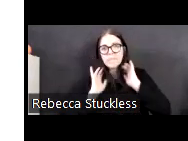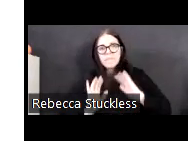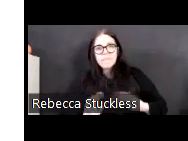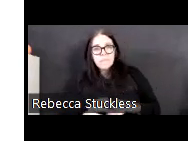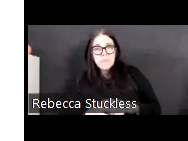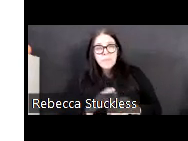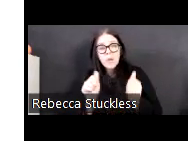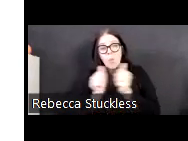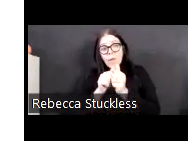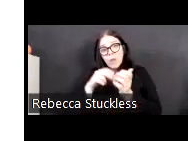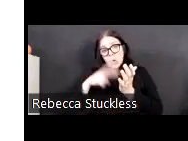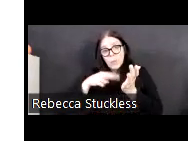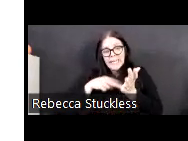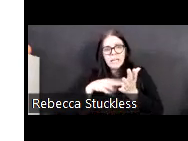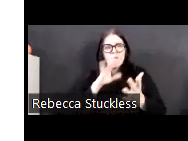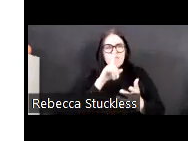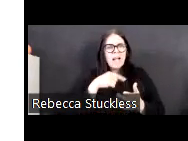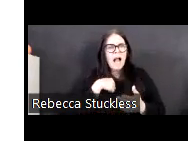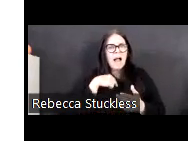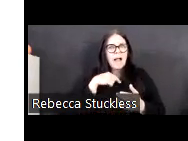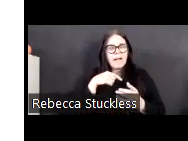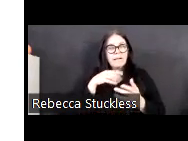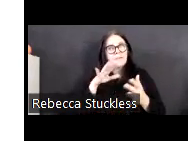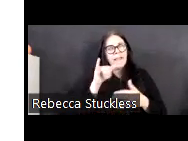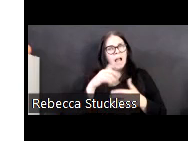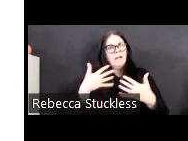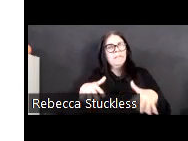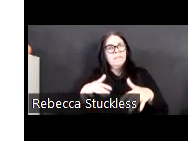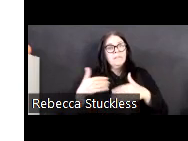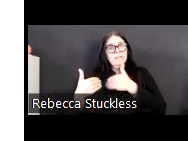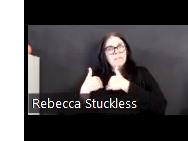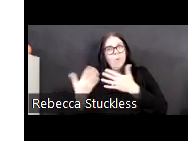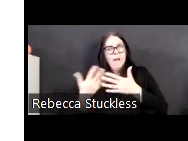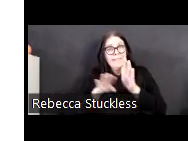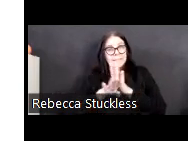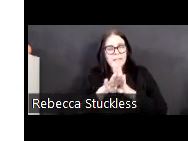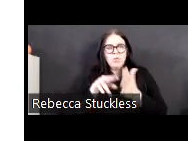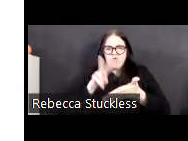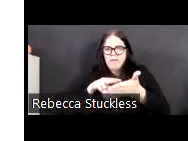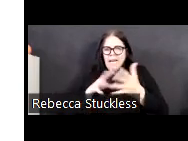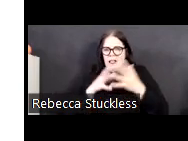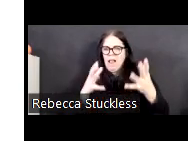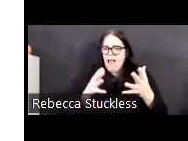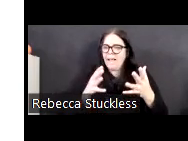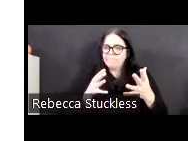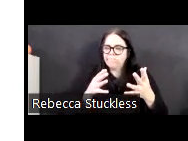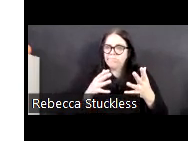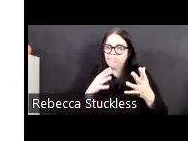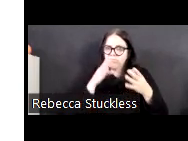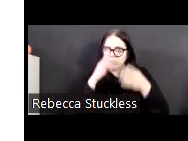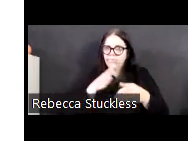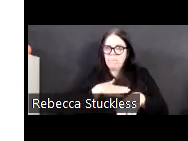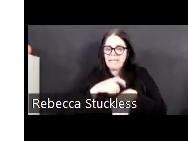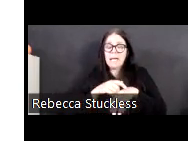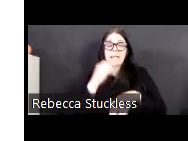is where all the time comes in when you're developing things. You're reading a lot, and if I see something I like, I will get written